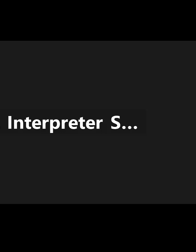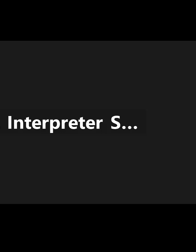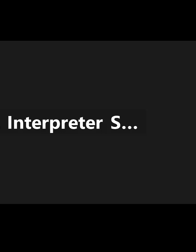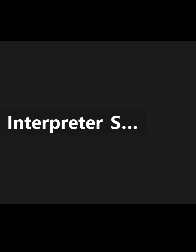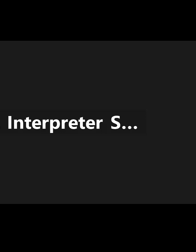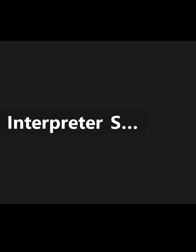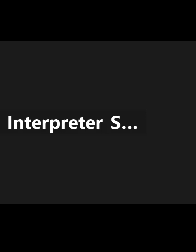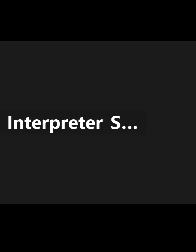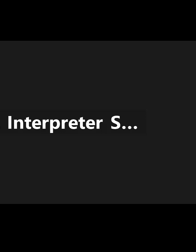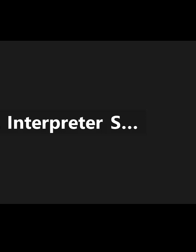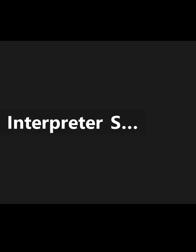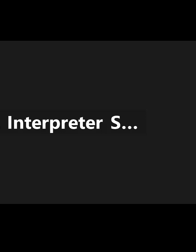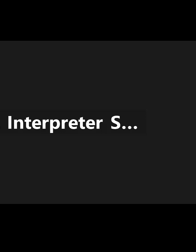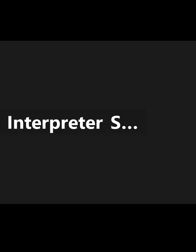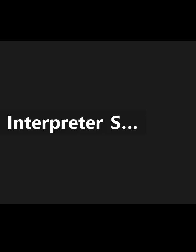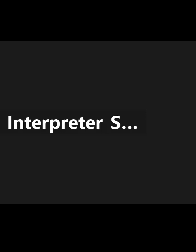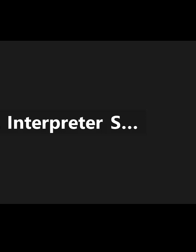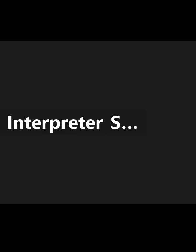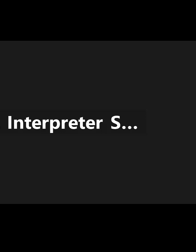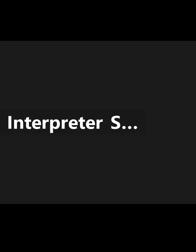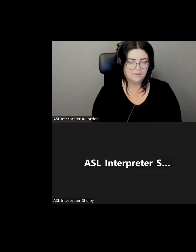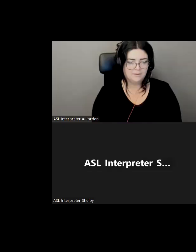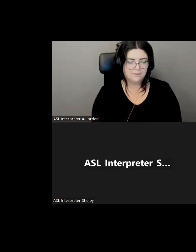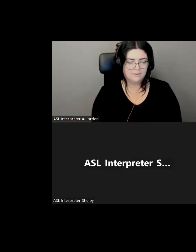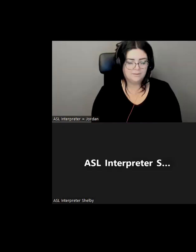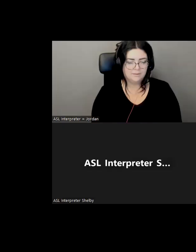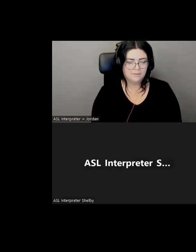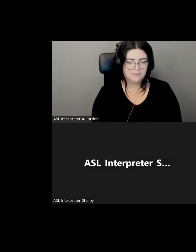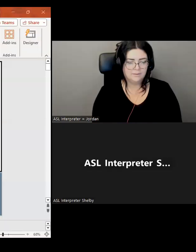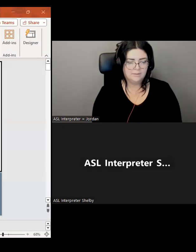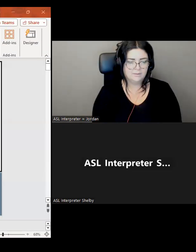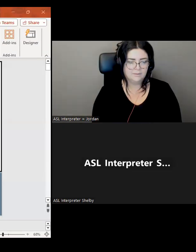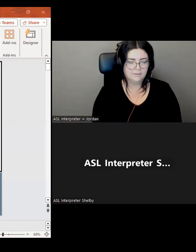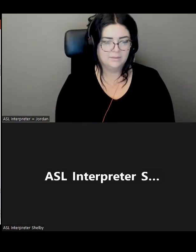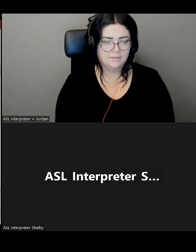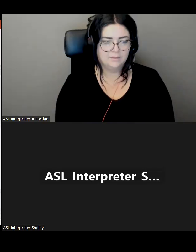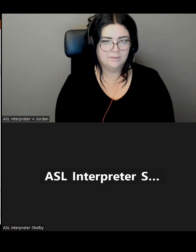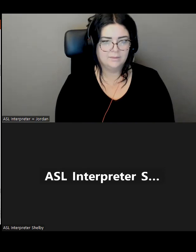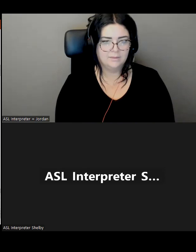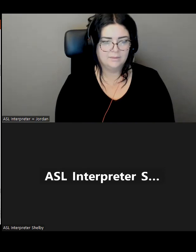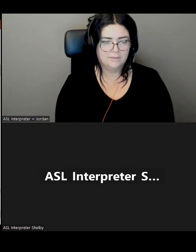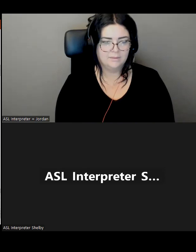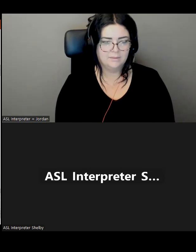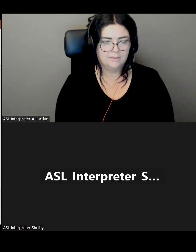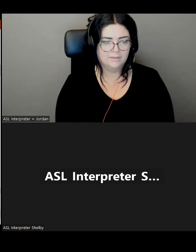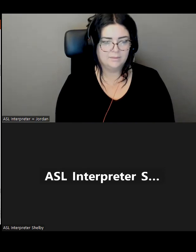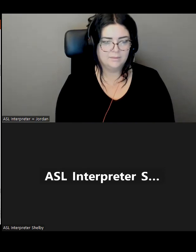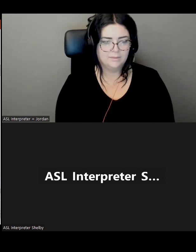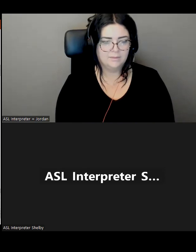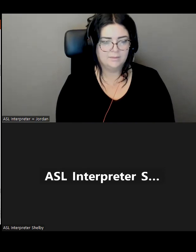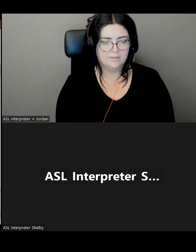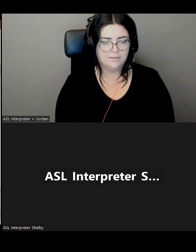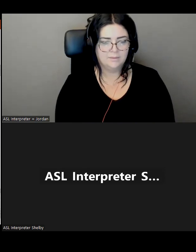A window then will open up and you just go ahead and select the document in question. Yeah. I'm in Perfect.